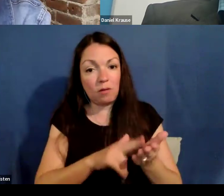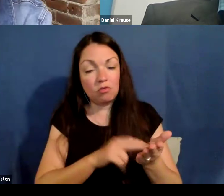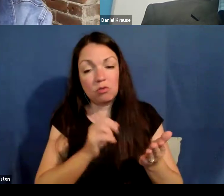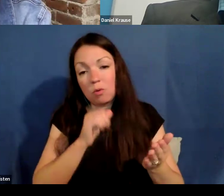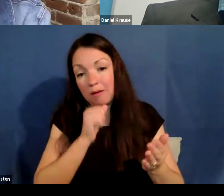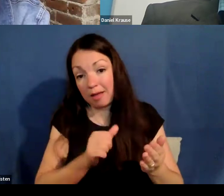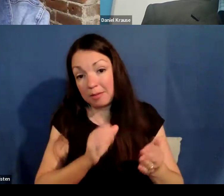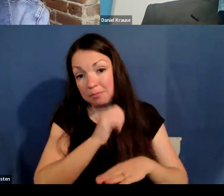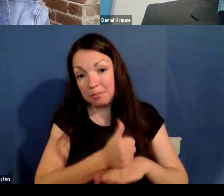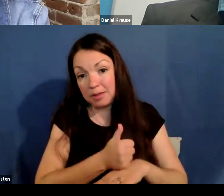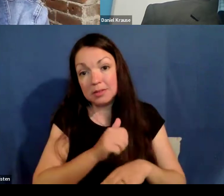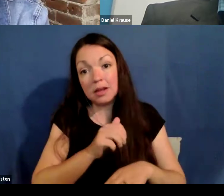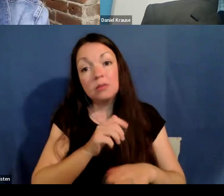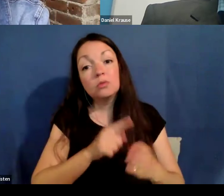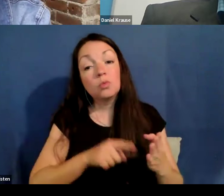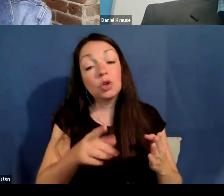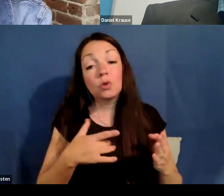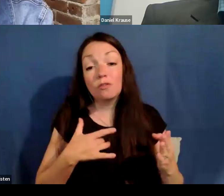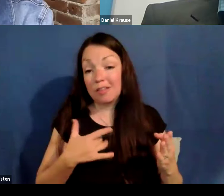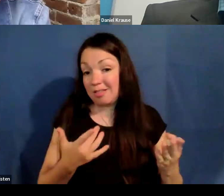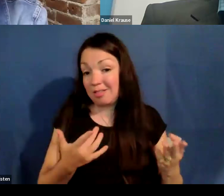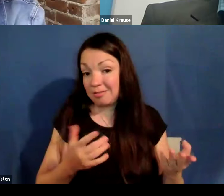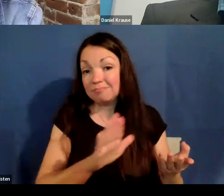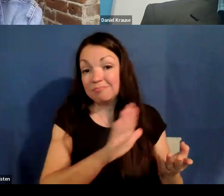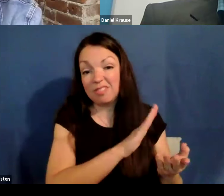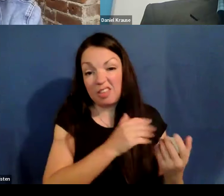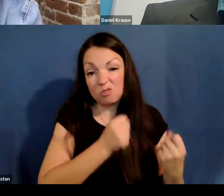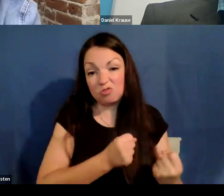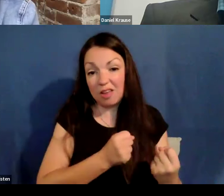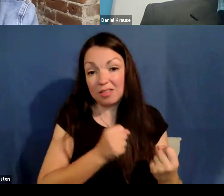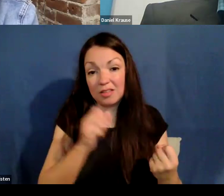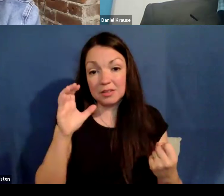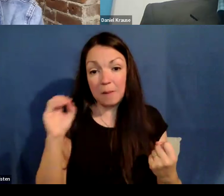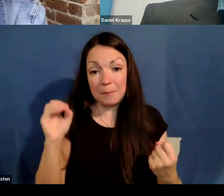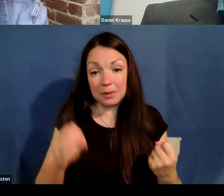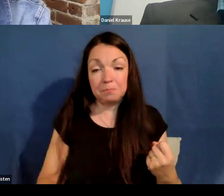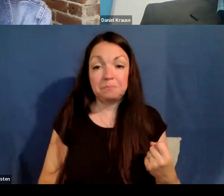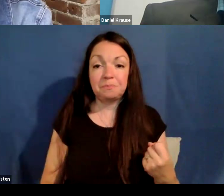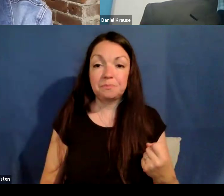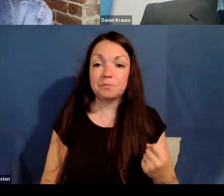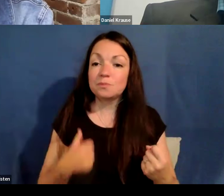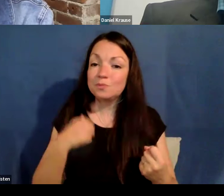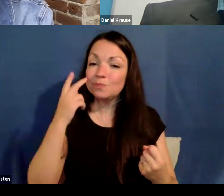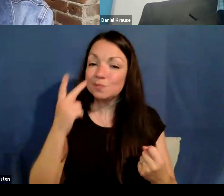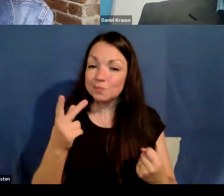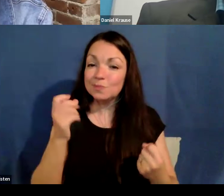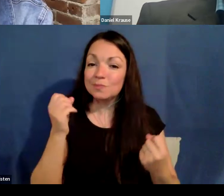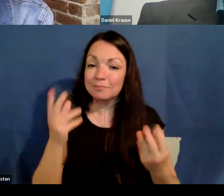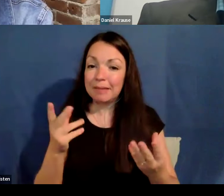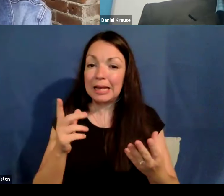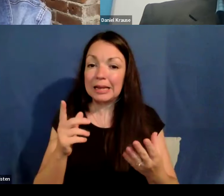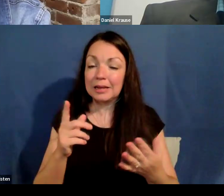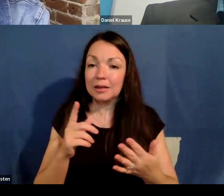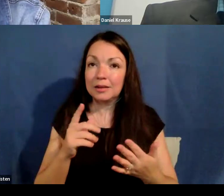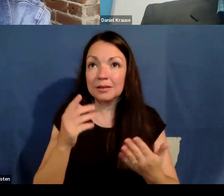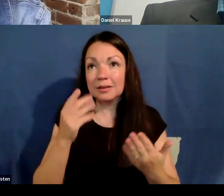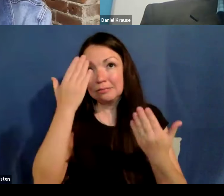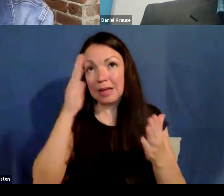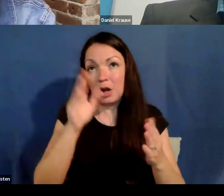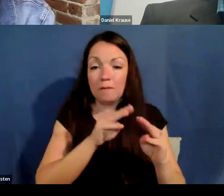not based on what you feel like is their strength as a company. I see it in so many, I don't know if the museum